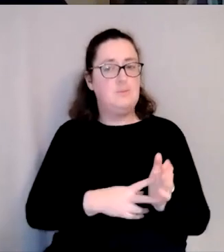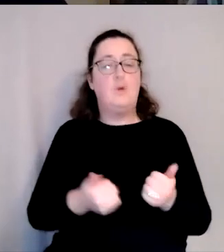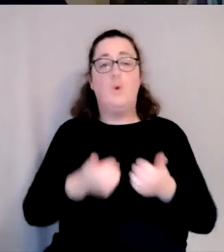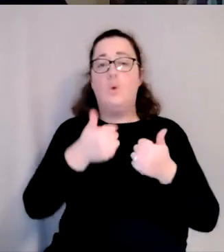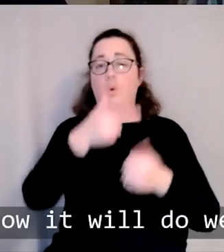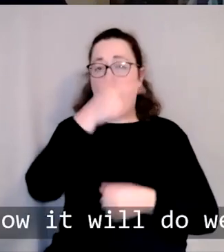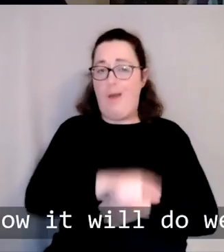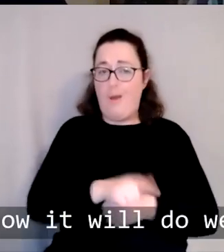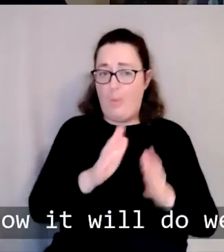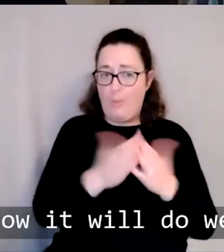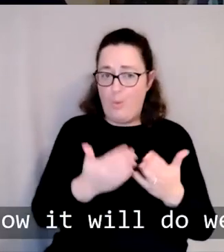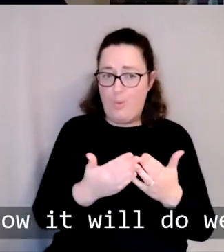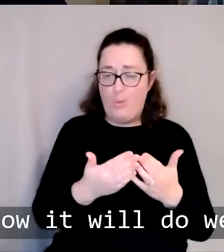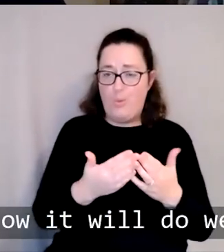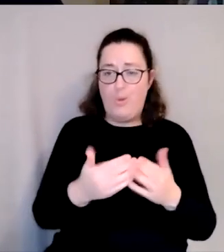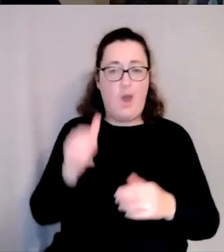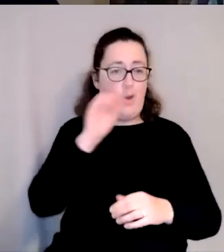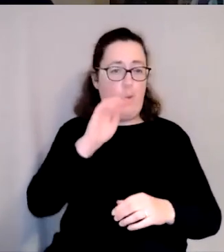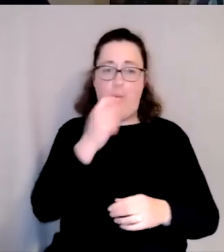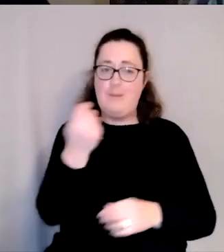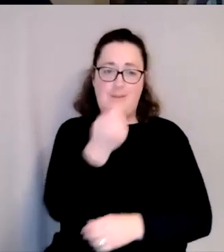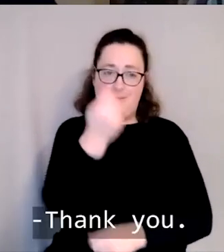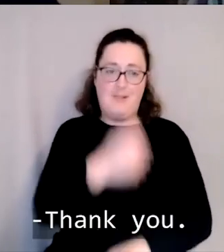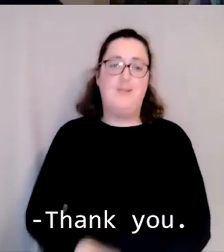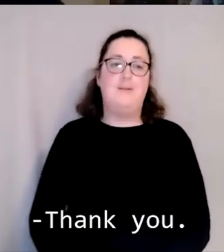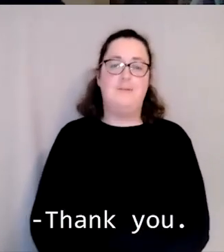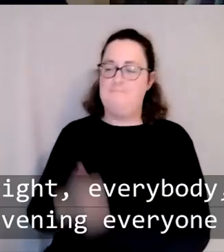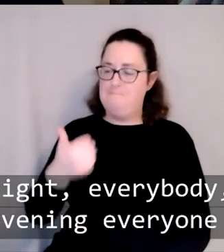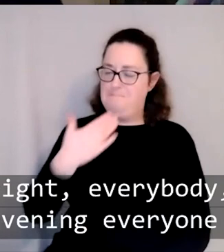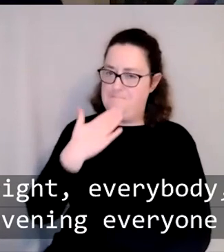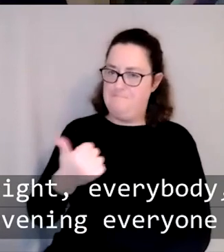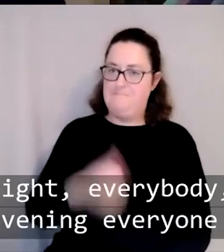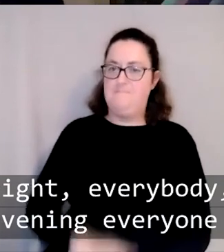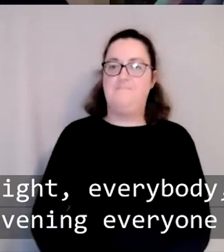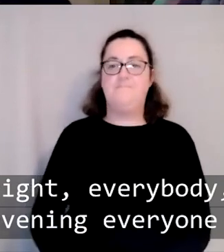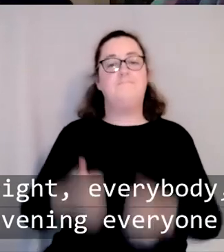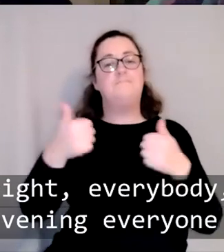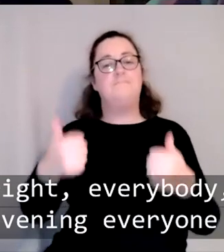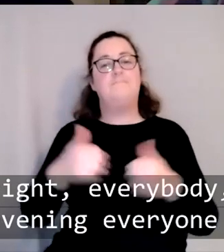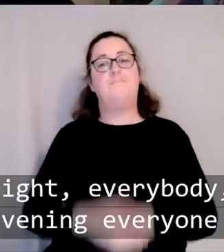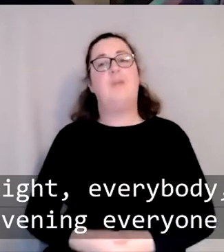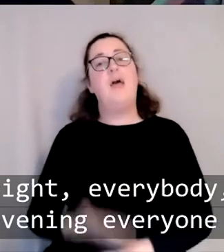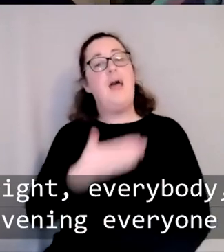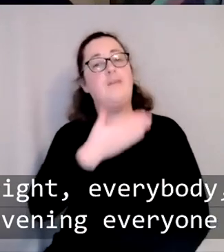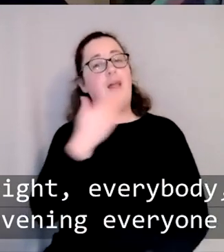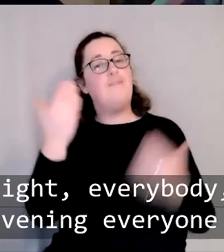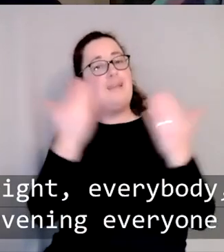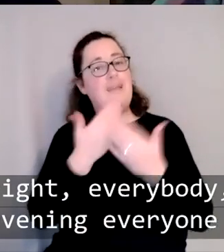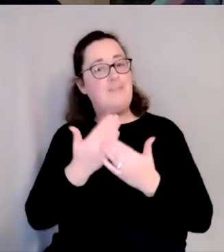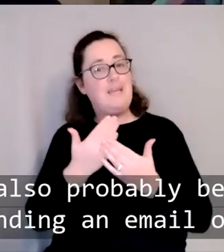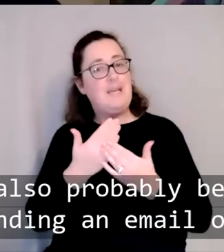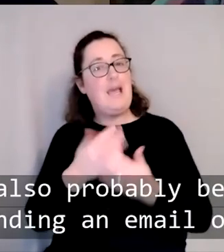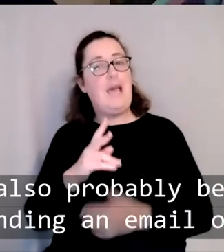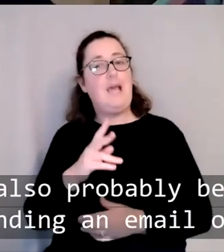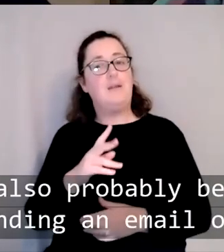book. I know it'll do well. Thank you. All right, everybody. Have a lovely evening, everyone, and